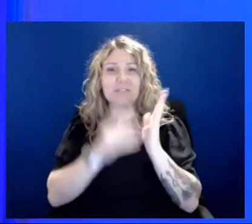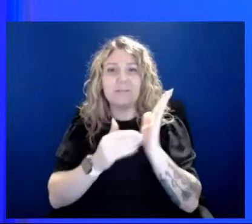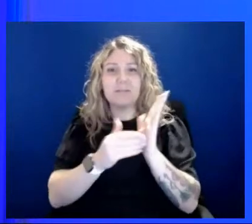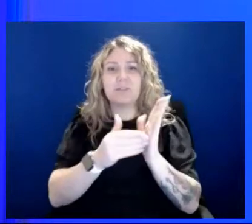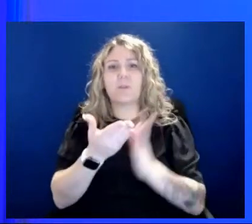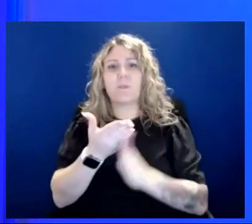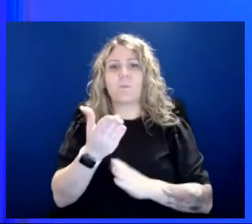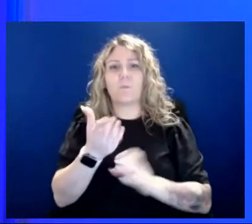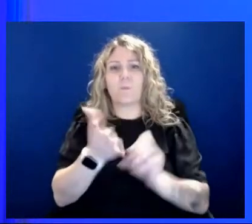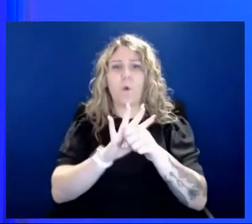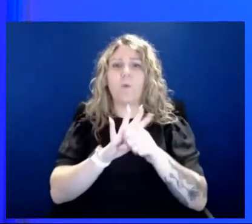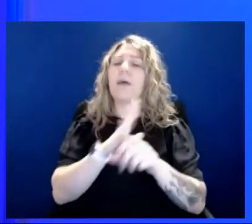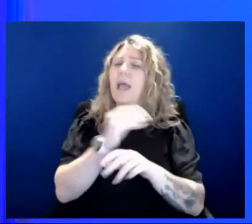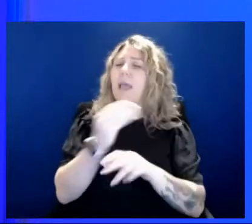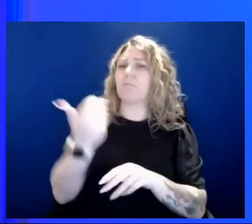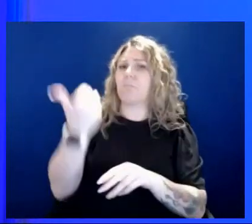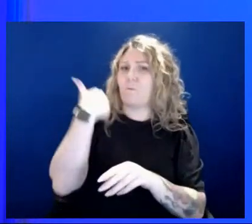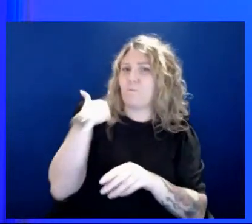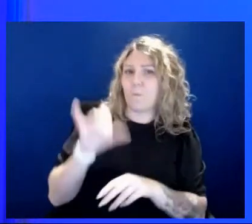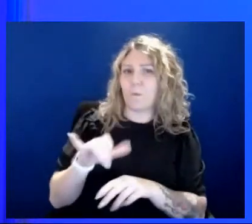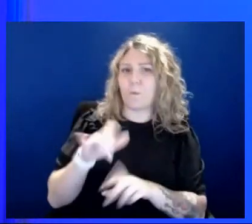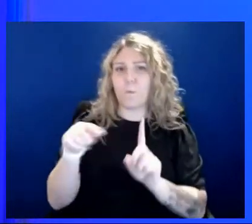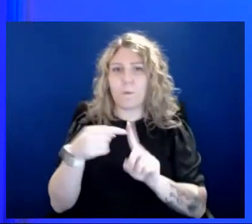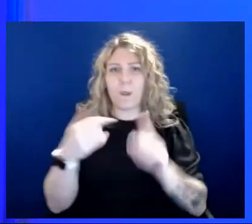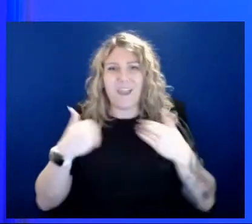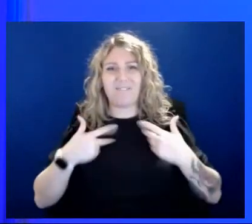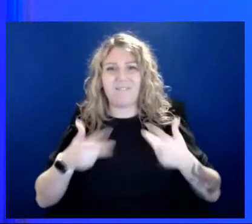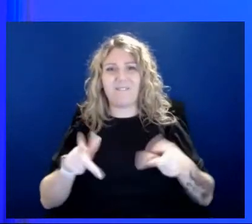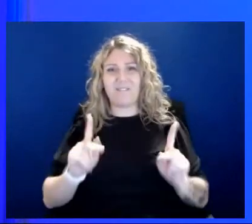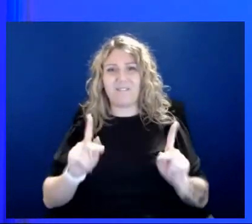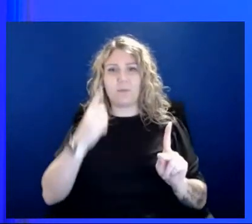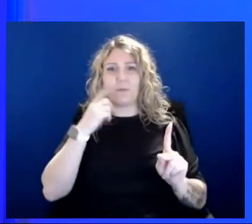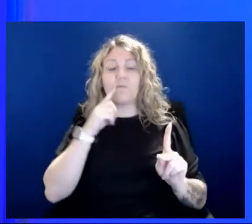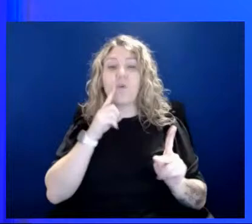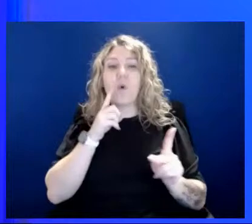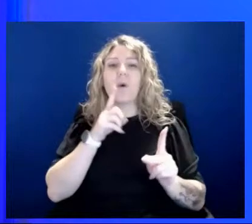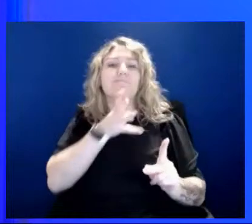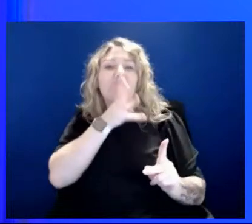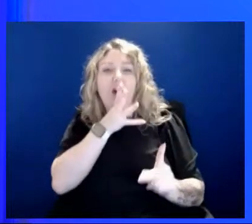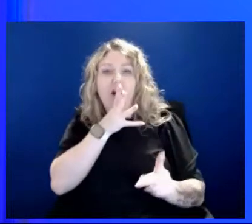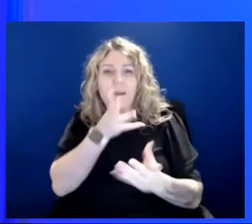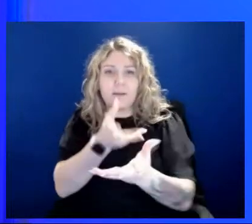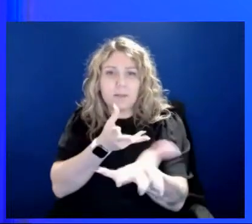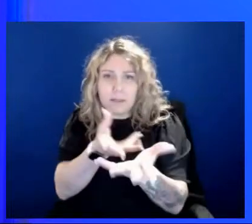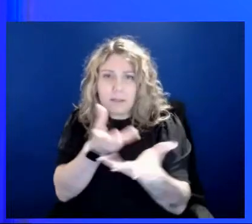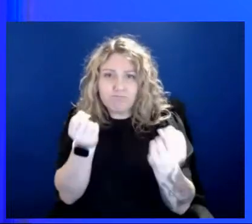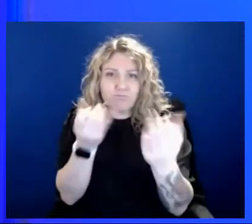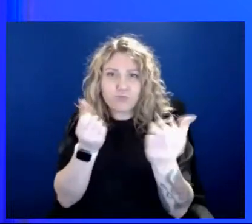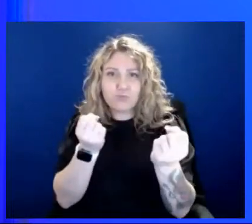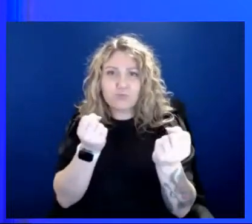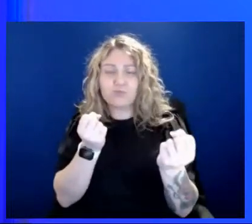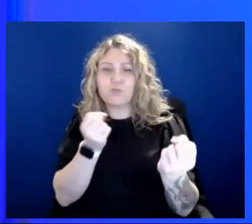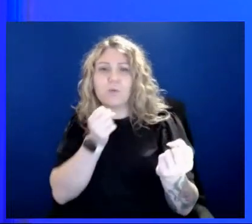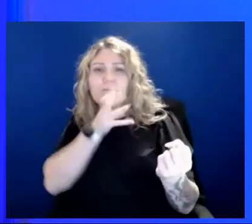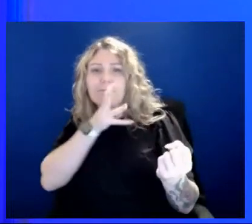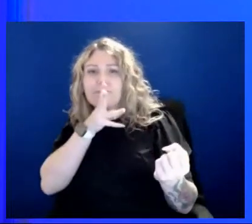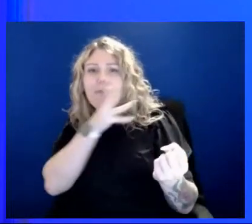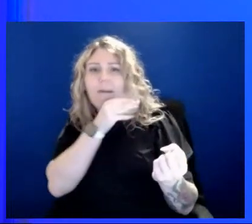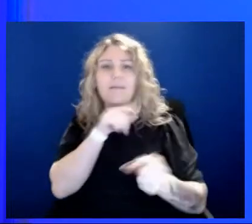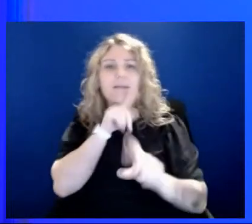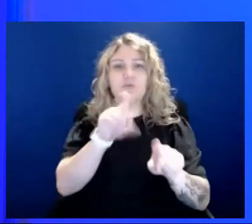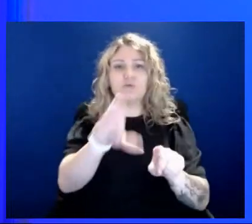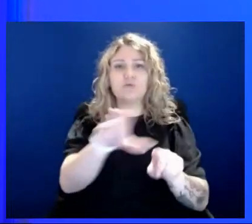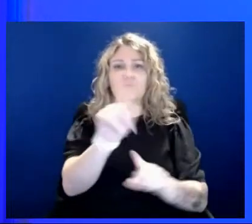well before, that when you have the opportunity to talk to someone who can answer your questions and can create a very